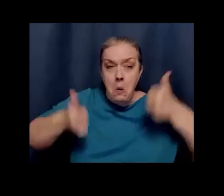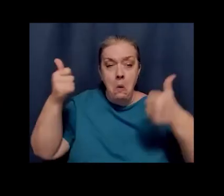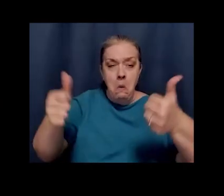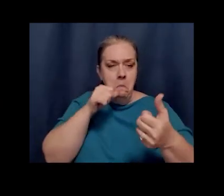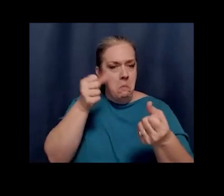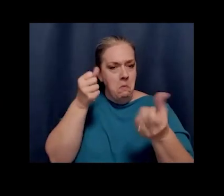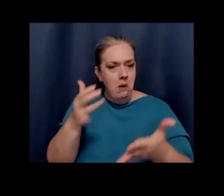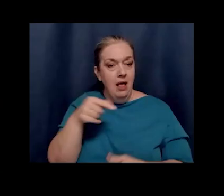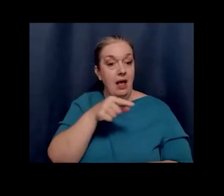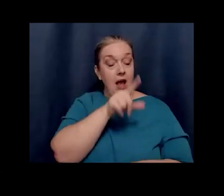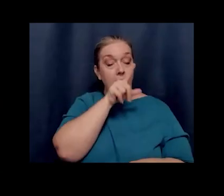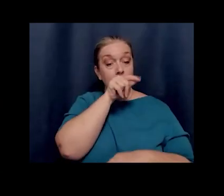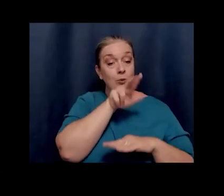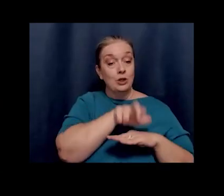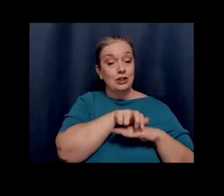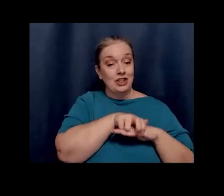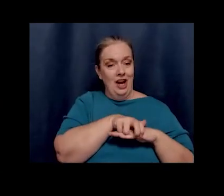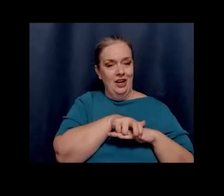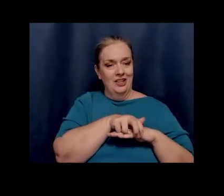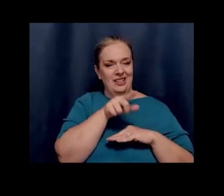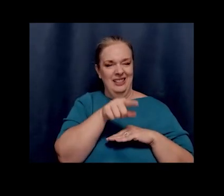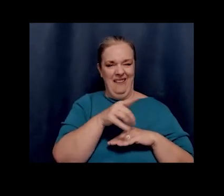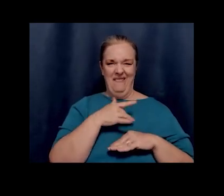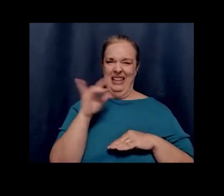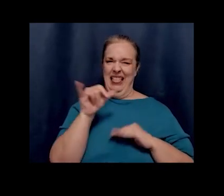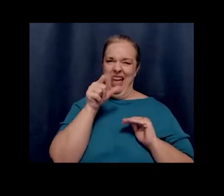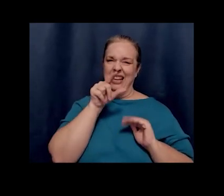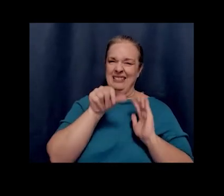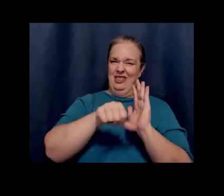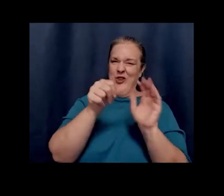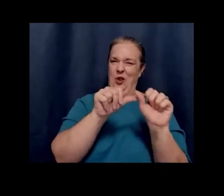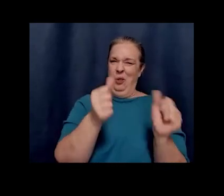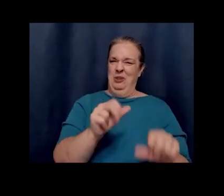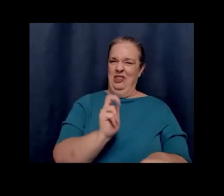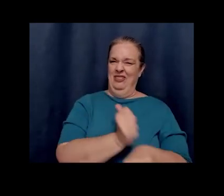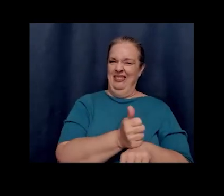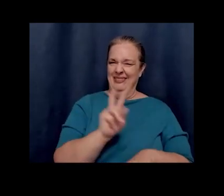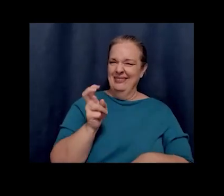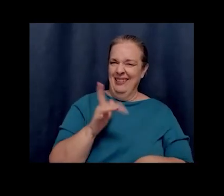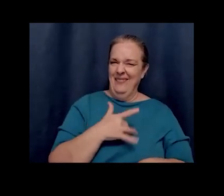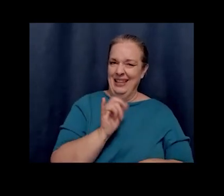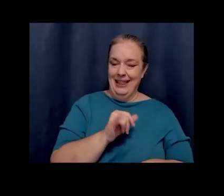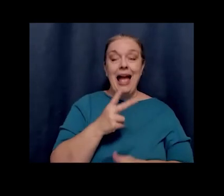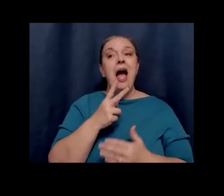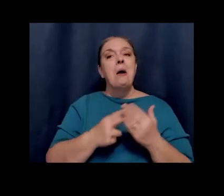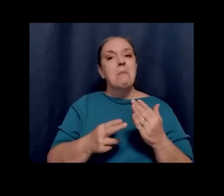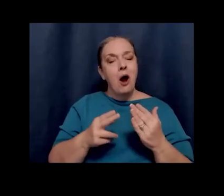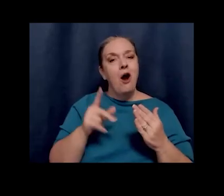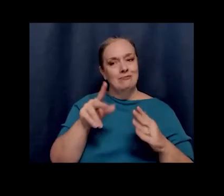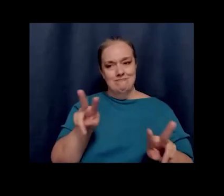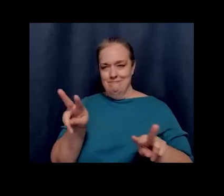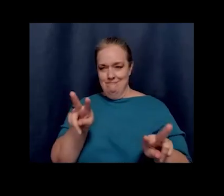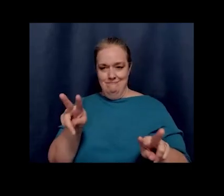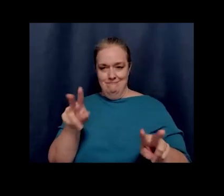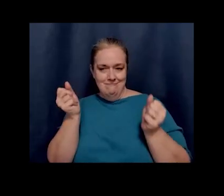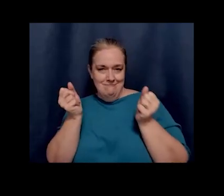bird chair, which almost serves as a sculpture in the room. The aesthetic spare quality is both expected and